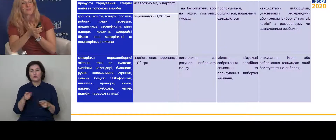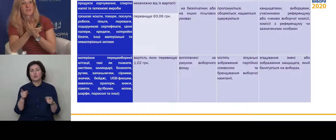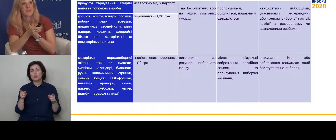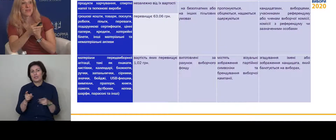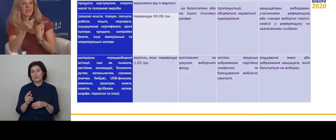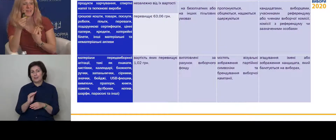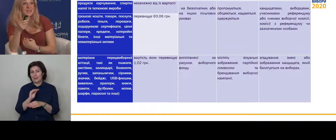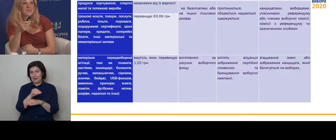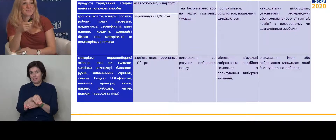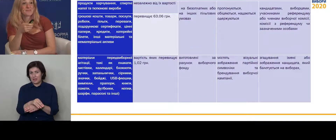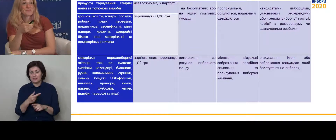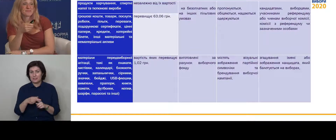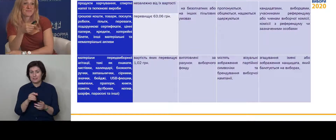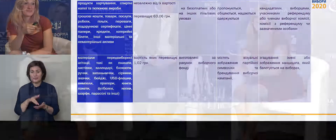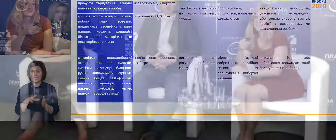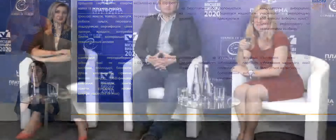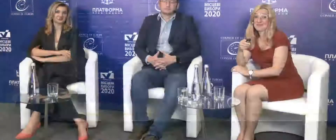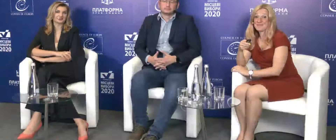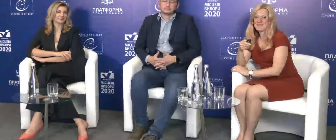but electoral code doesn't have